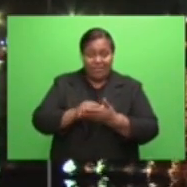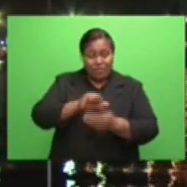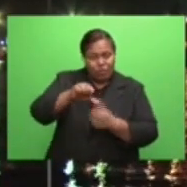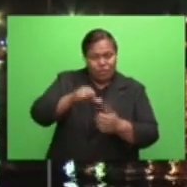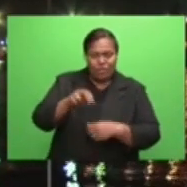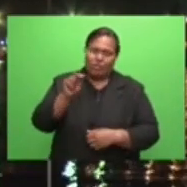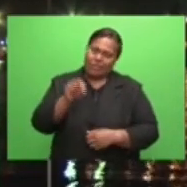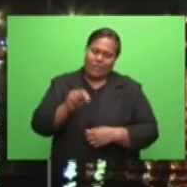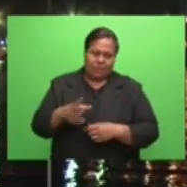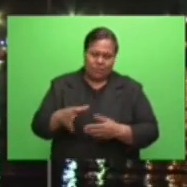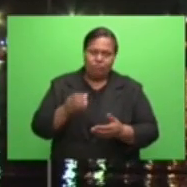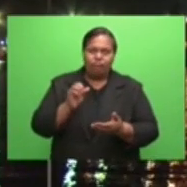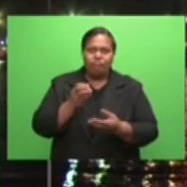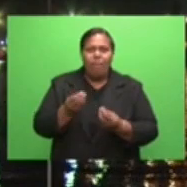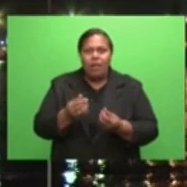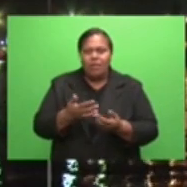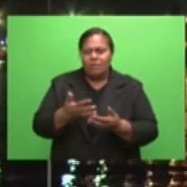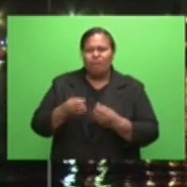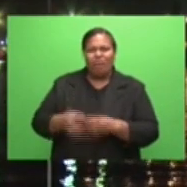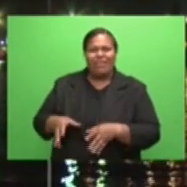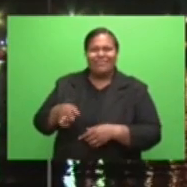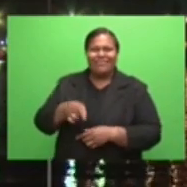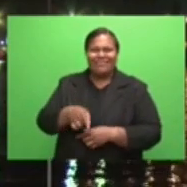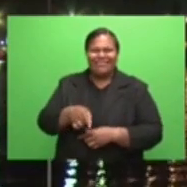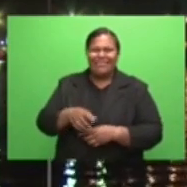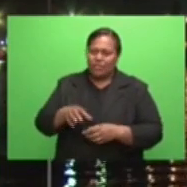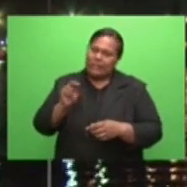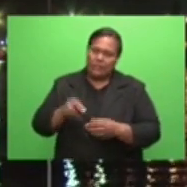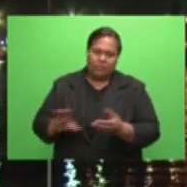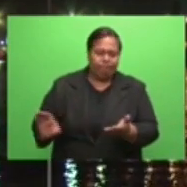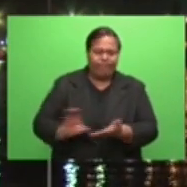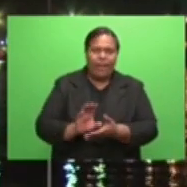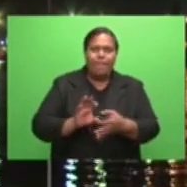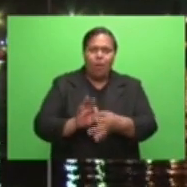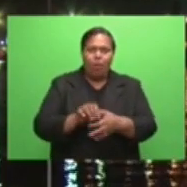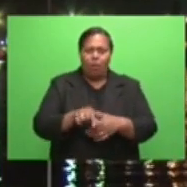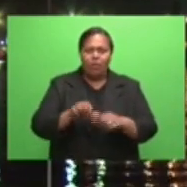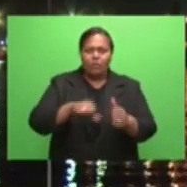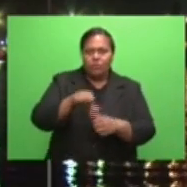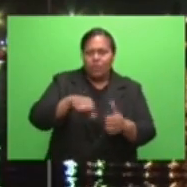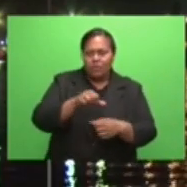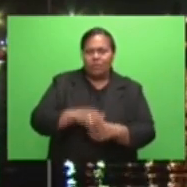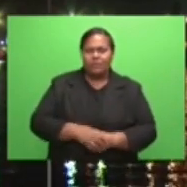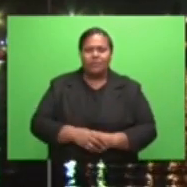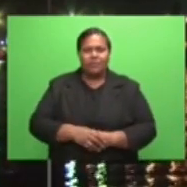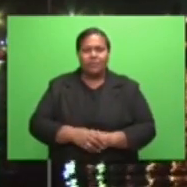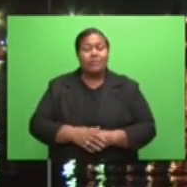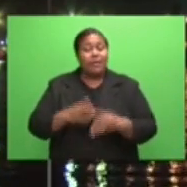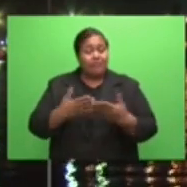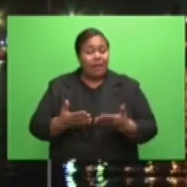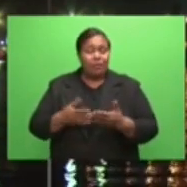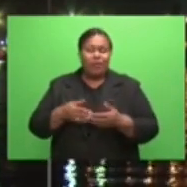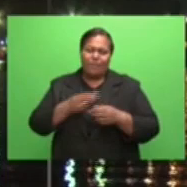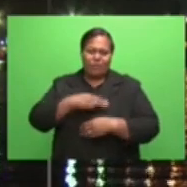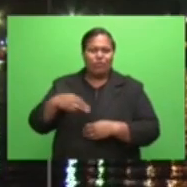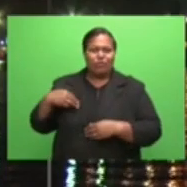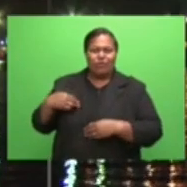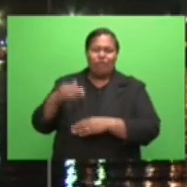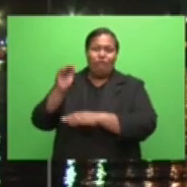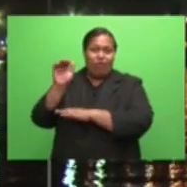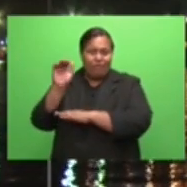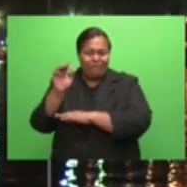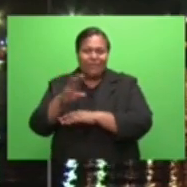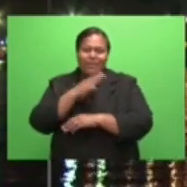royalties. This was part of a submission by FPRA to the Standing Committee on Foreign Affairs and Defence last week. Vinina Rakautonga